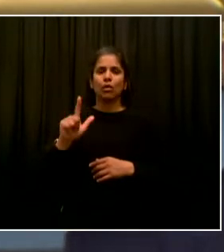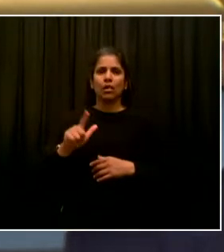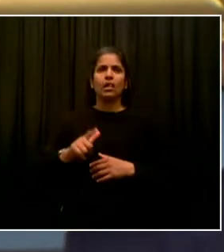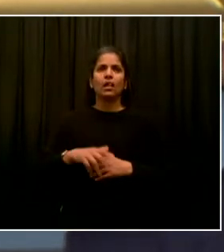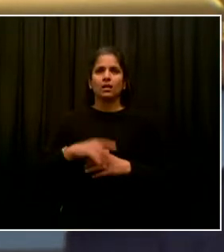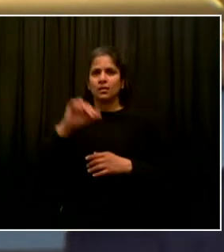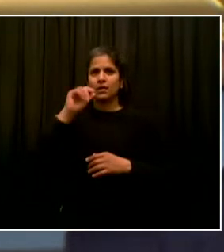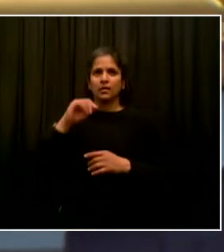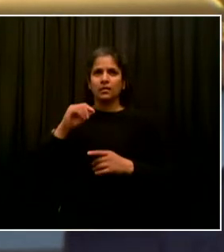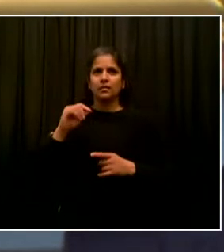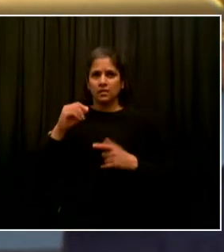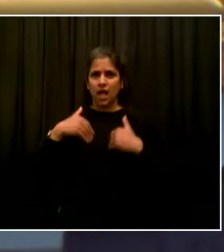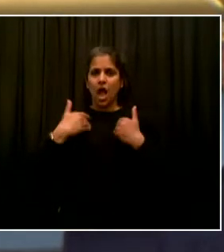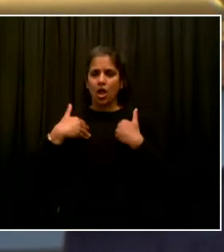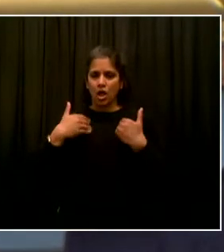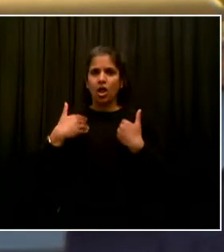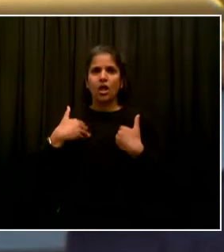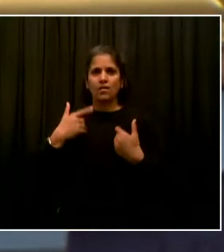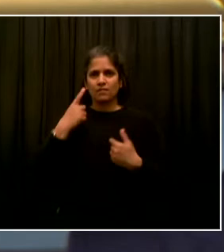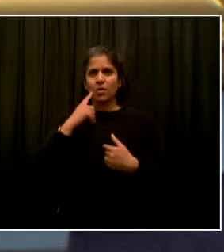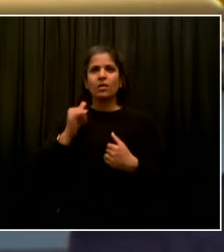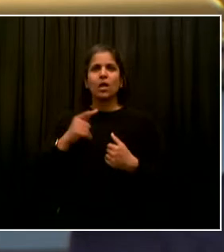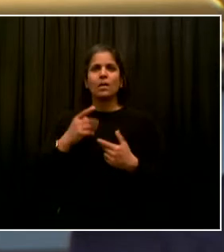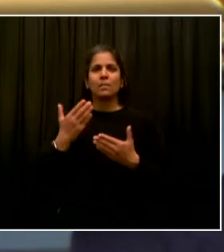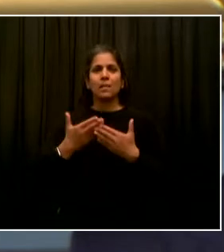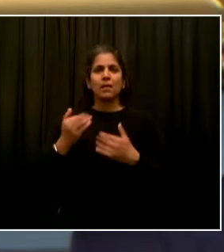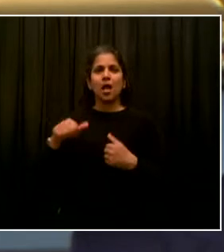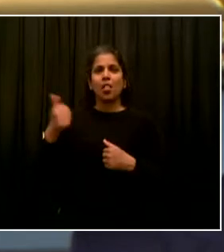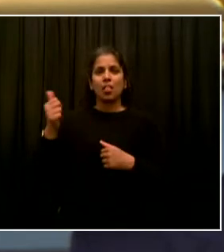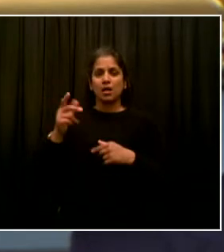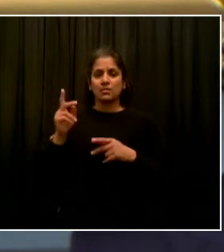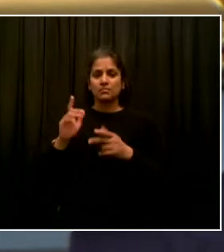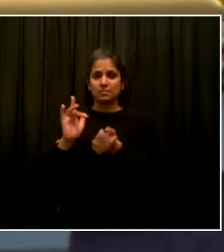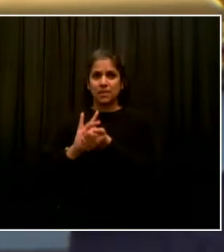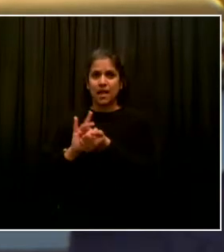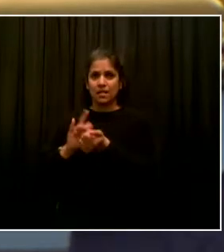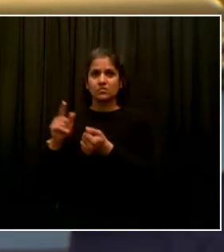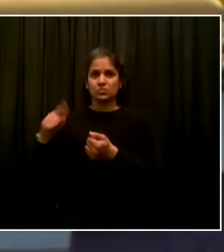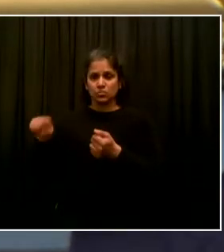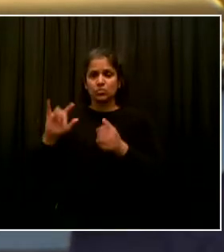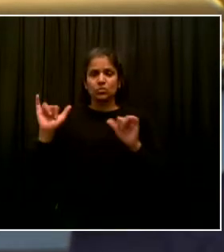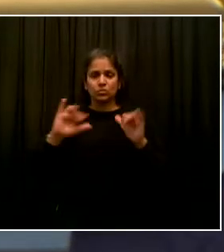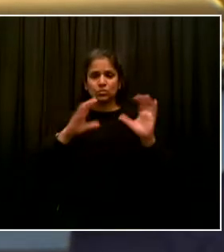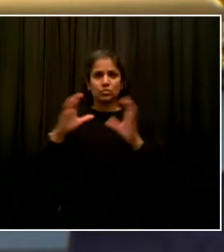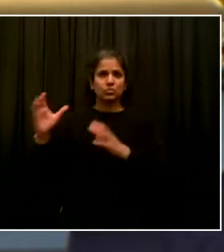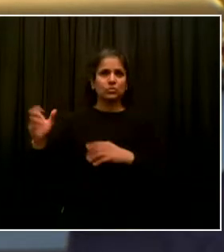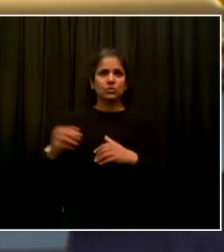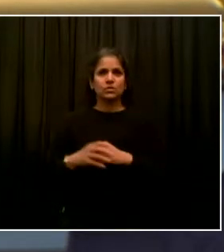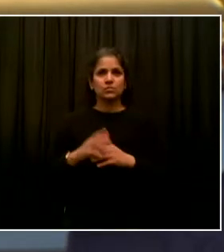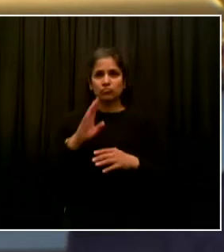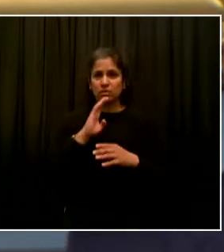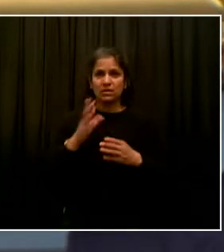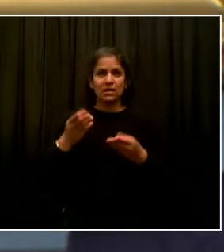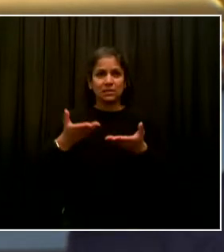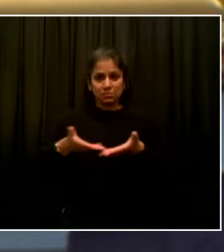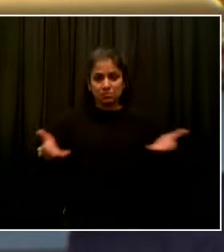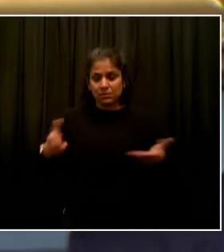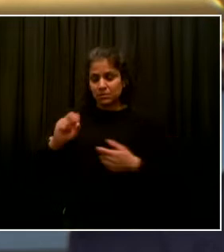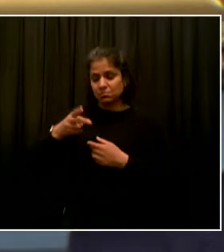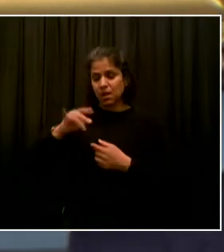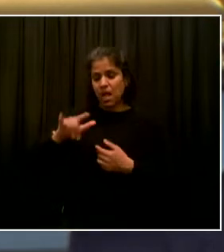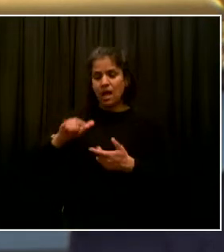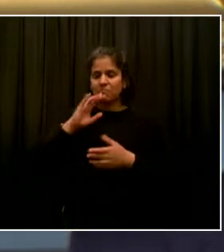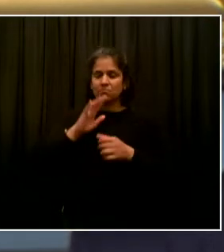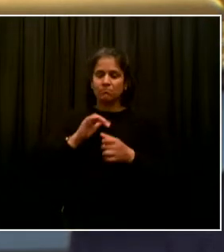but have some other underlying health problem, because supplies are still relatively limited, and those other groups